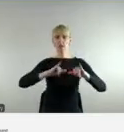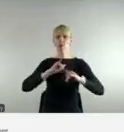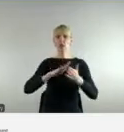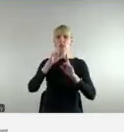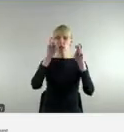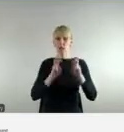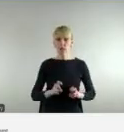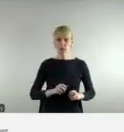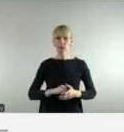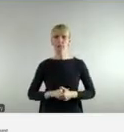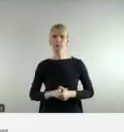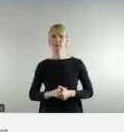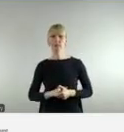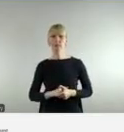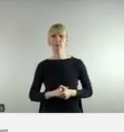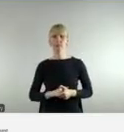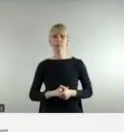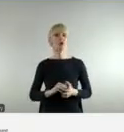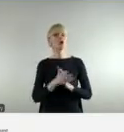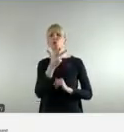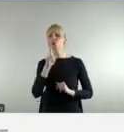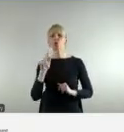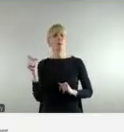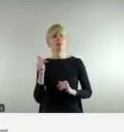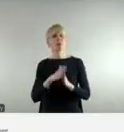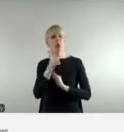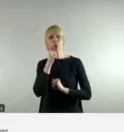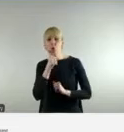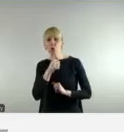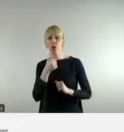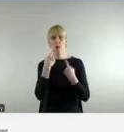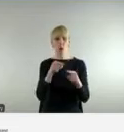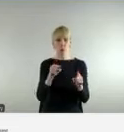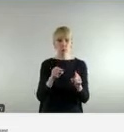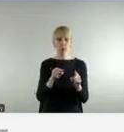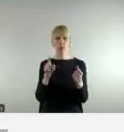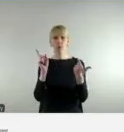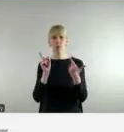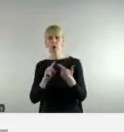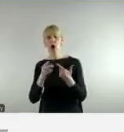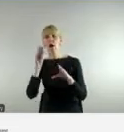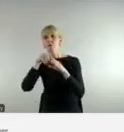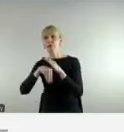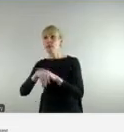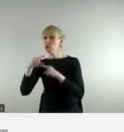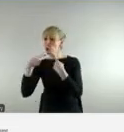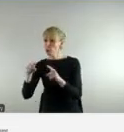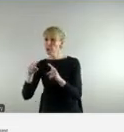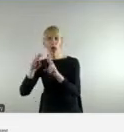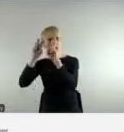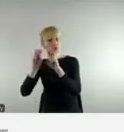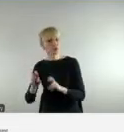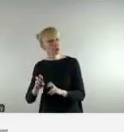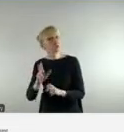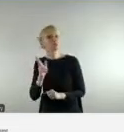responsibility has also responsibility in crisis. Proximity, a crisis should be handled at the lowest level possible